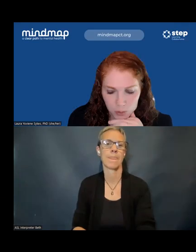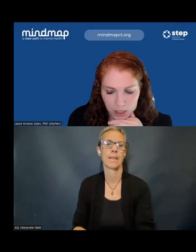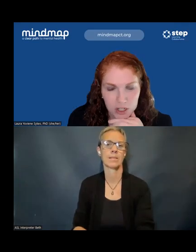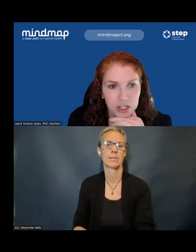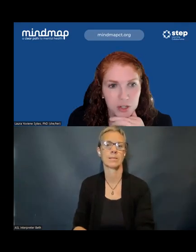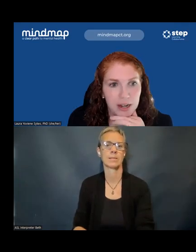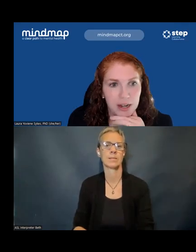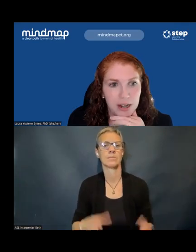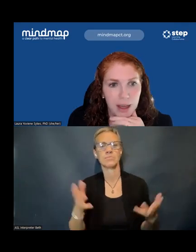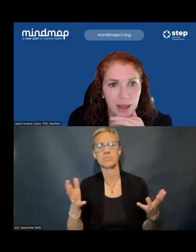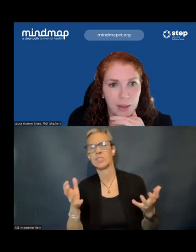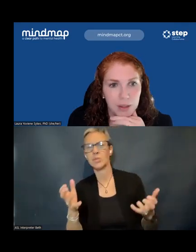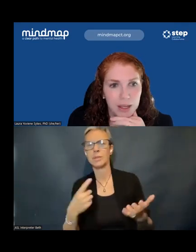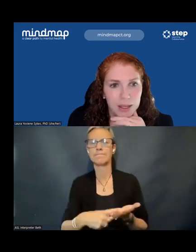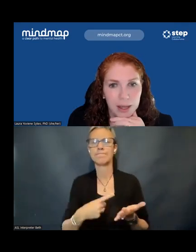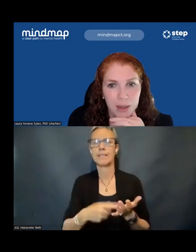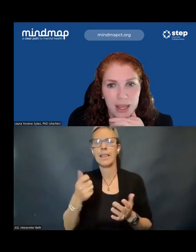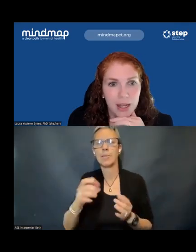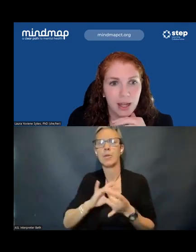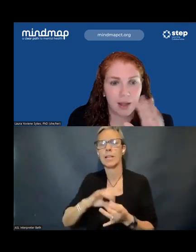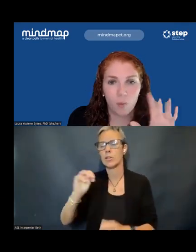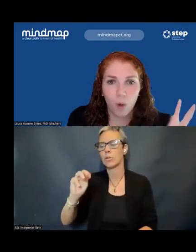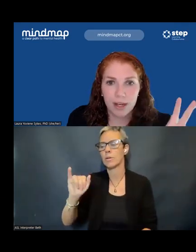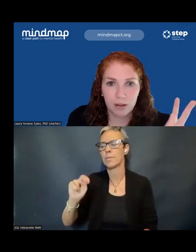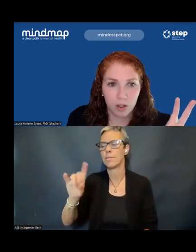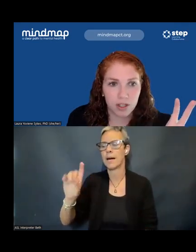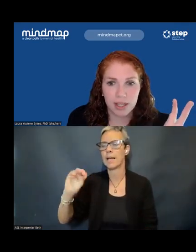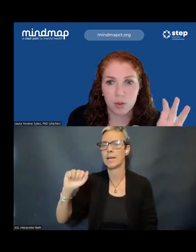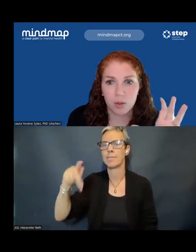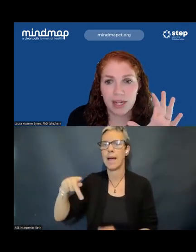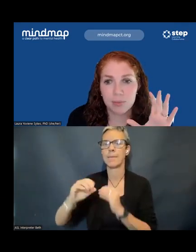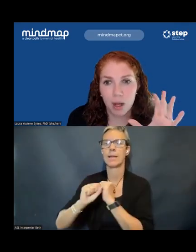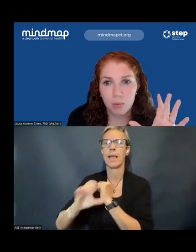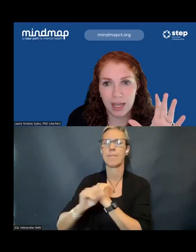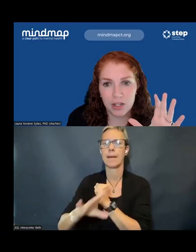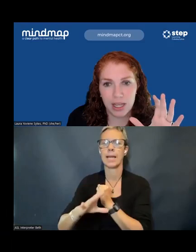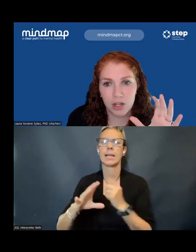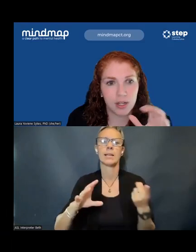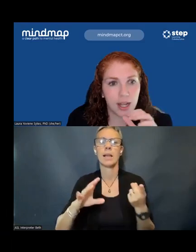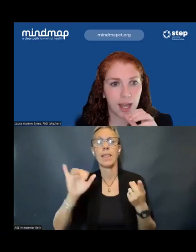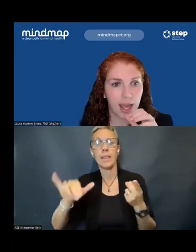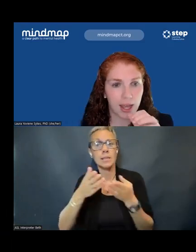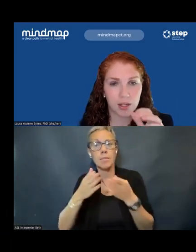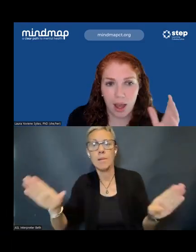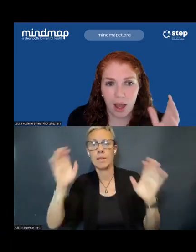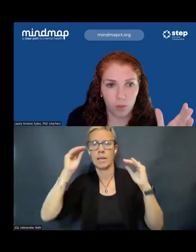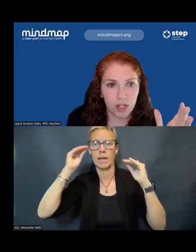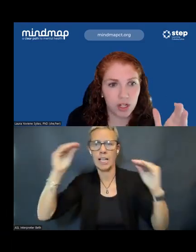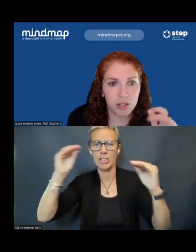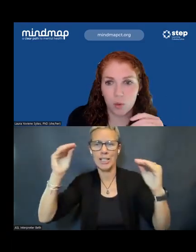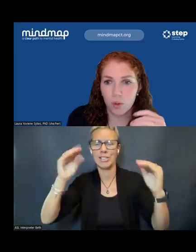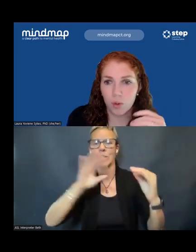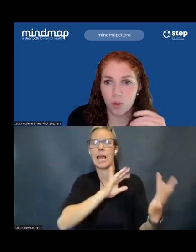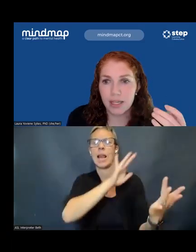So I just wanted to touch a bit on the Mind Map campaign and what it looks like. So again, it's public education and